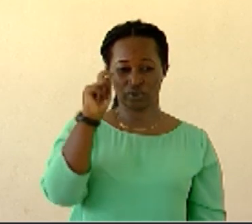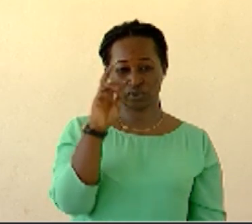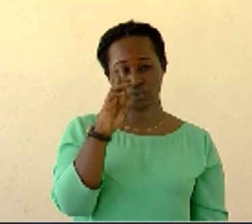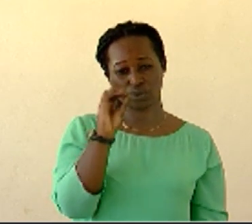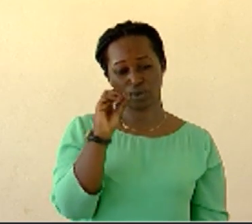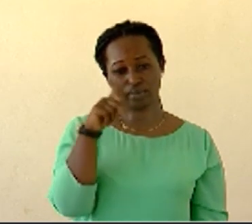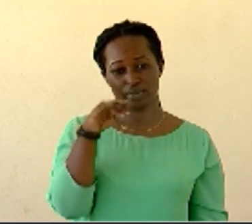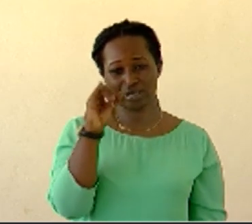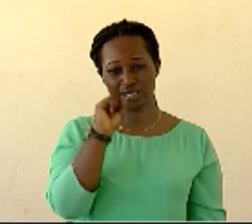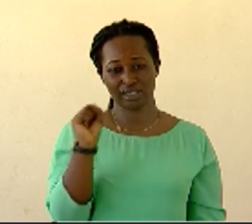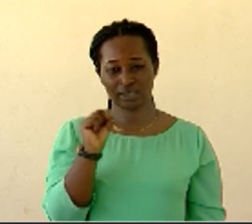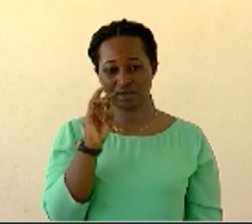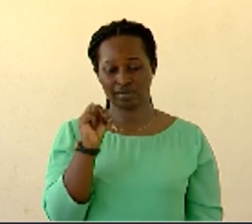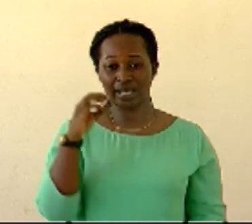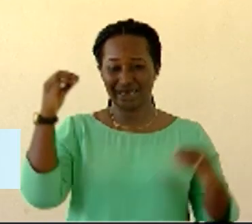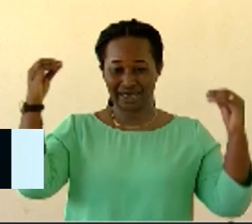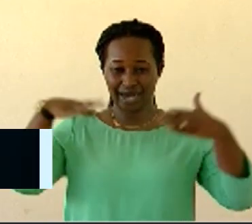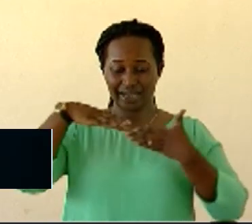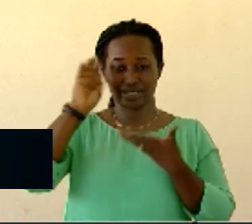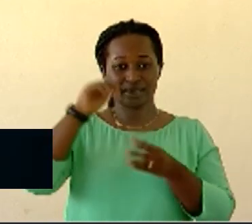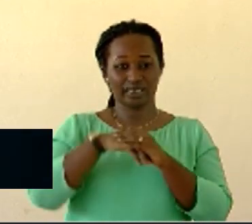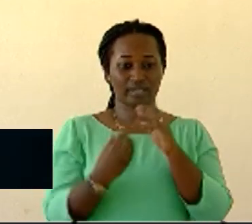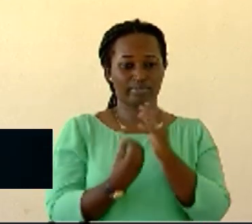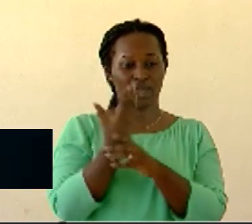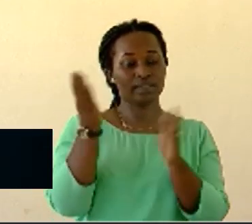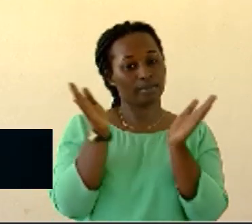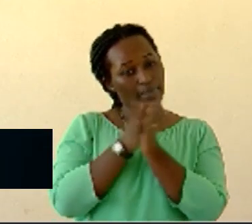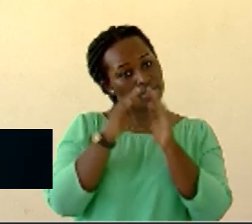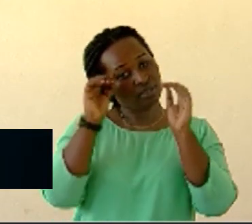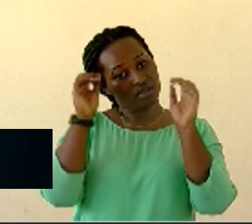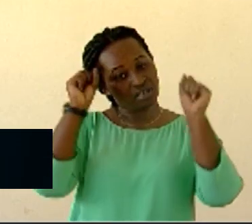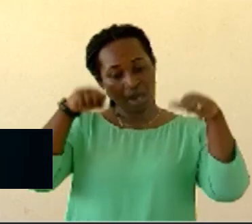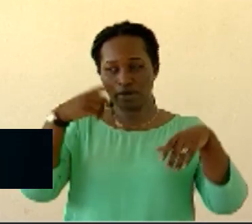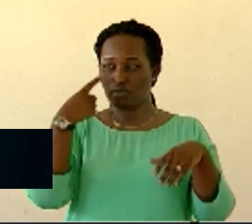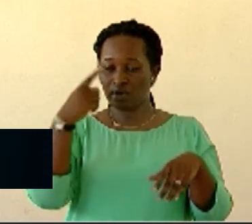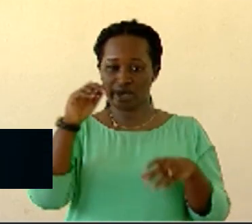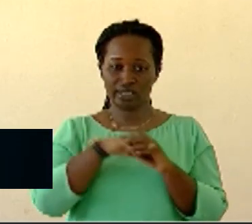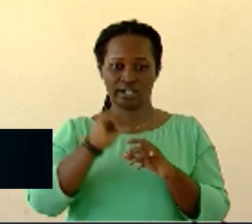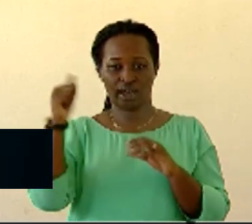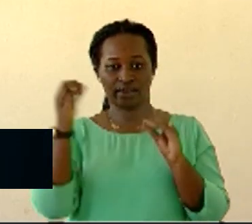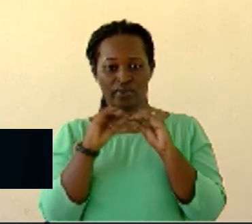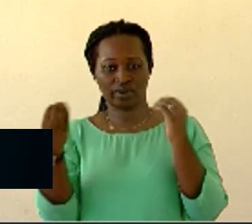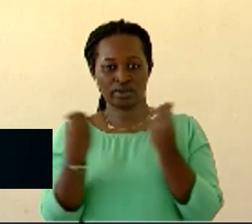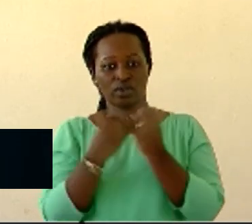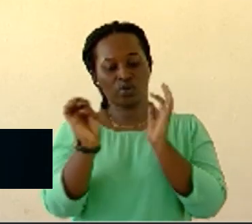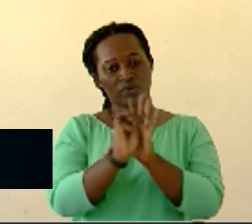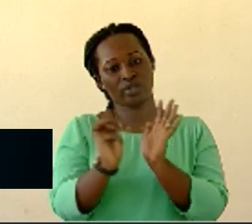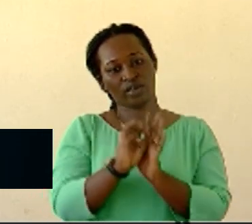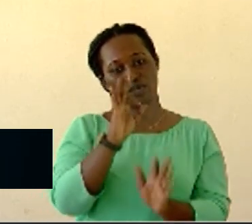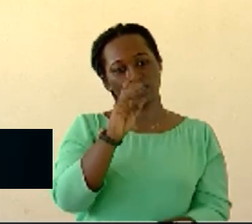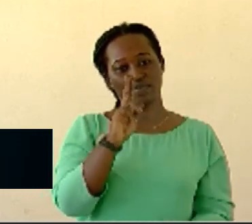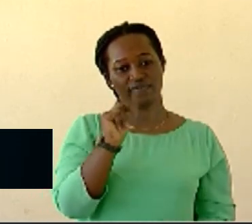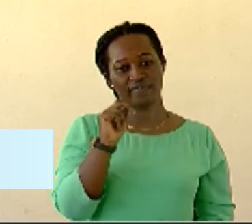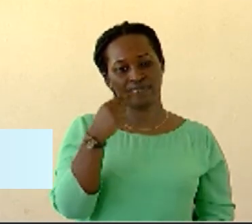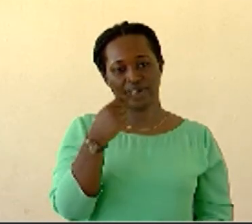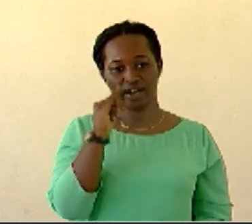often observed in plants, but can also occur in other organisms such as fungi. The cells of